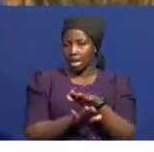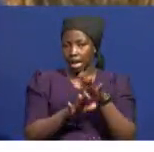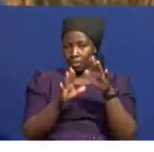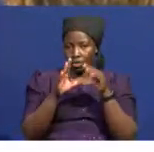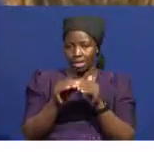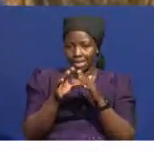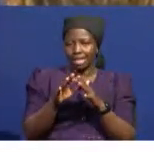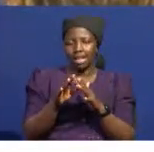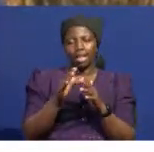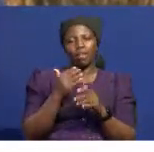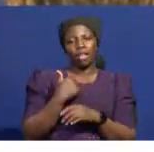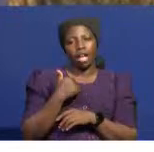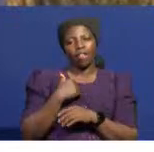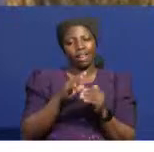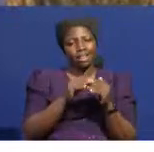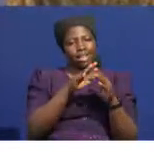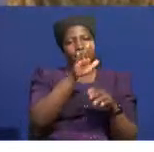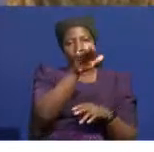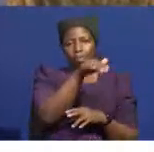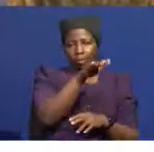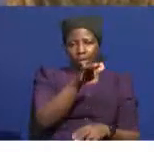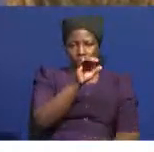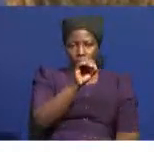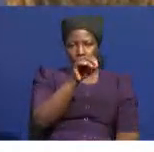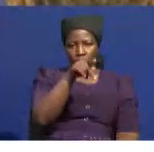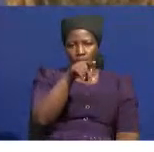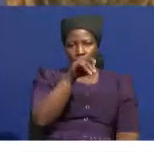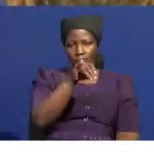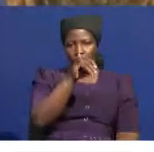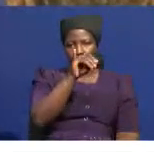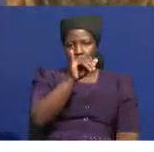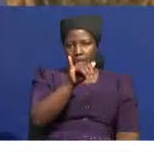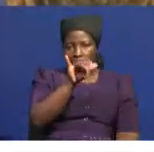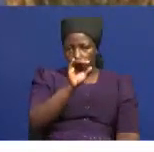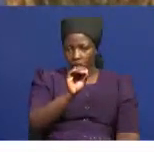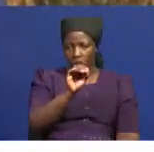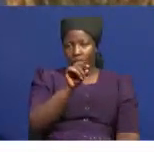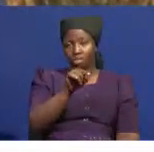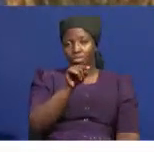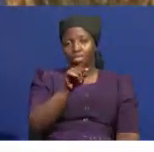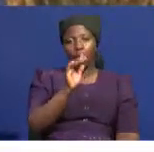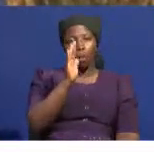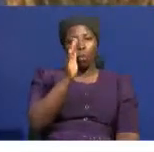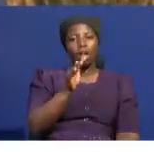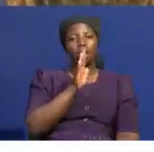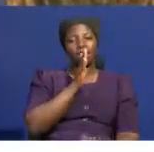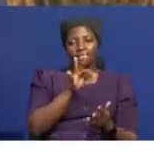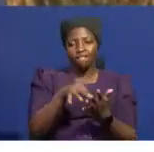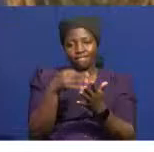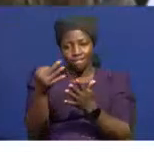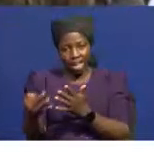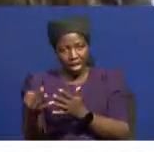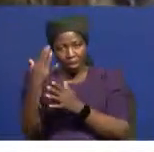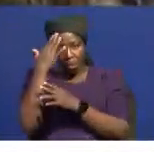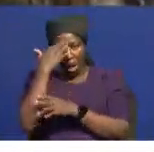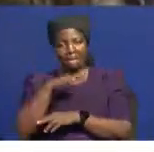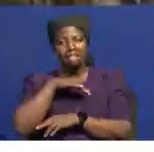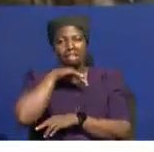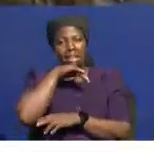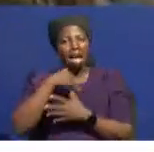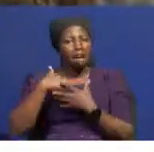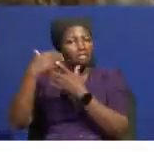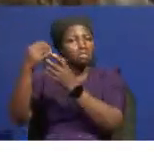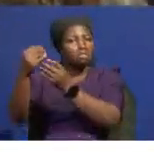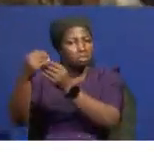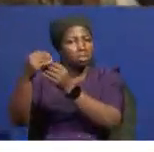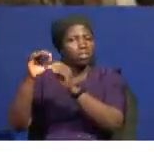leader in parliament, Opiyo Wandayi. These structures are not going to crumble overnight because Raila is in Addis Ababa. Sisi kama